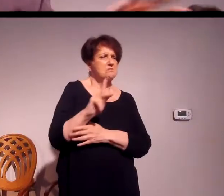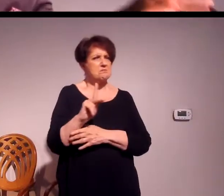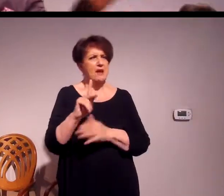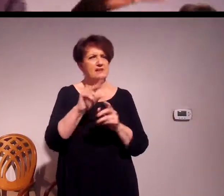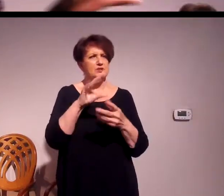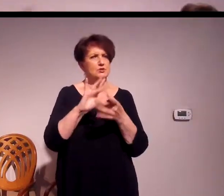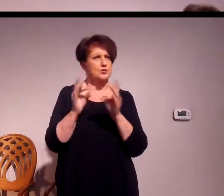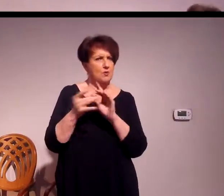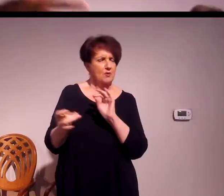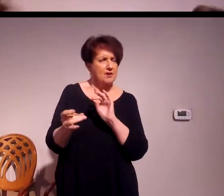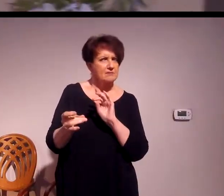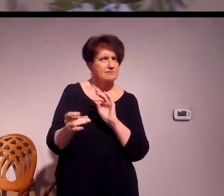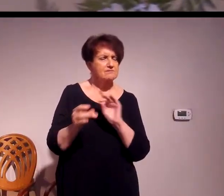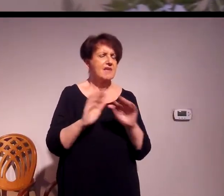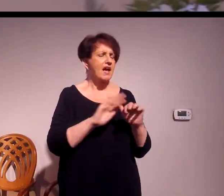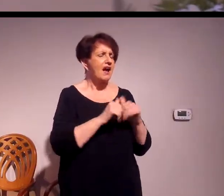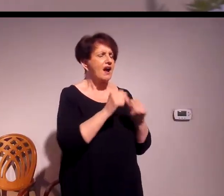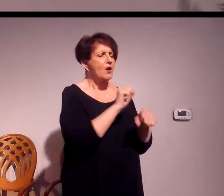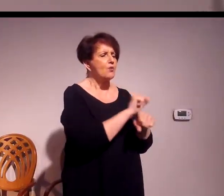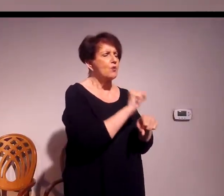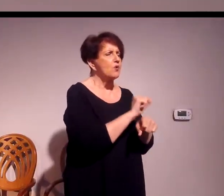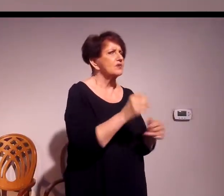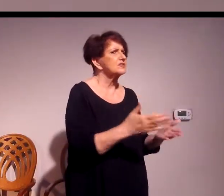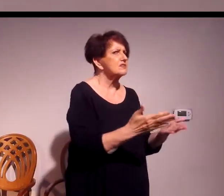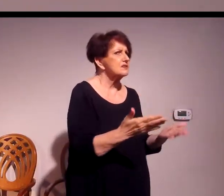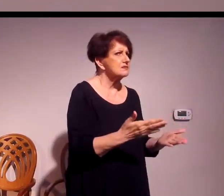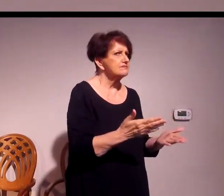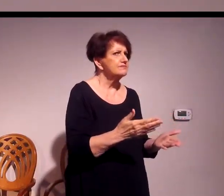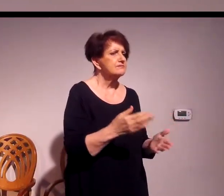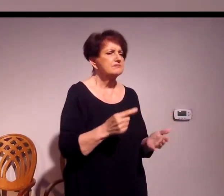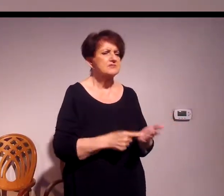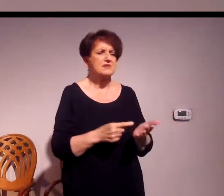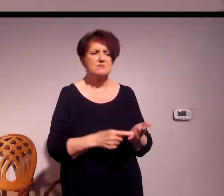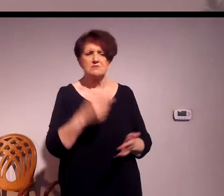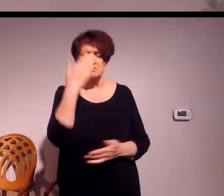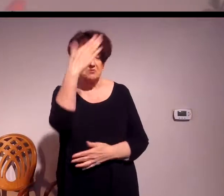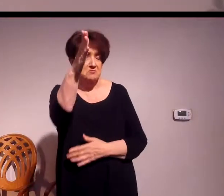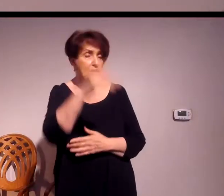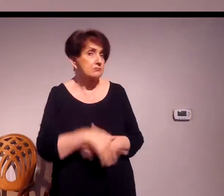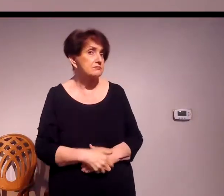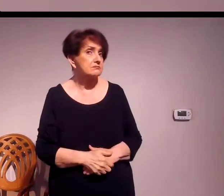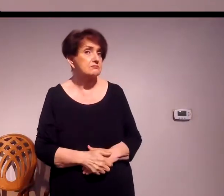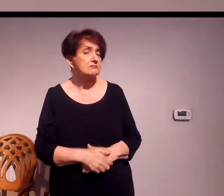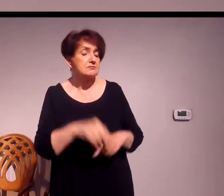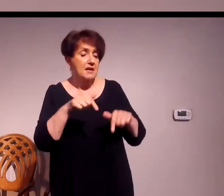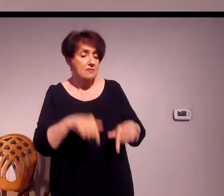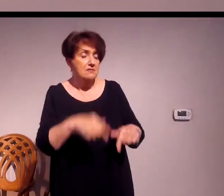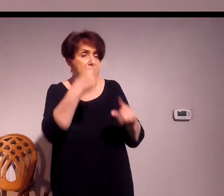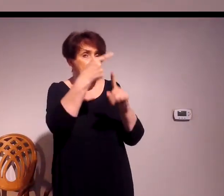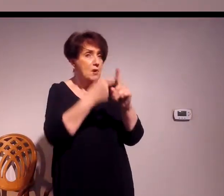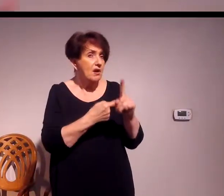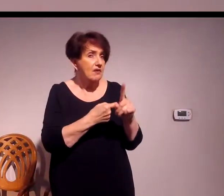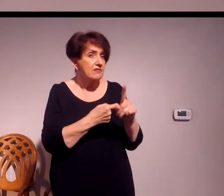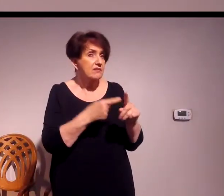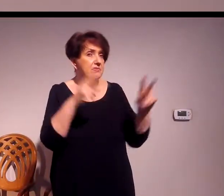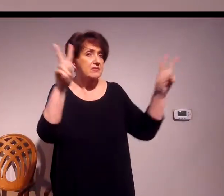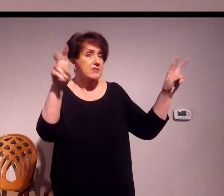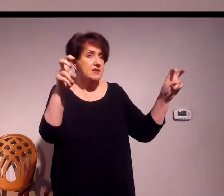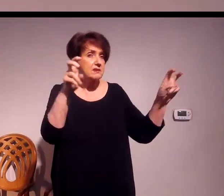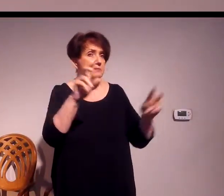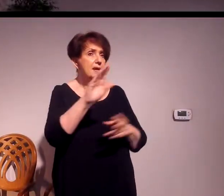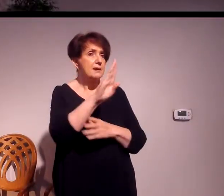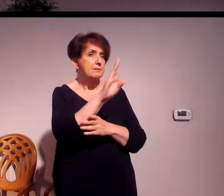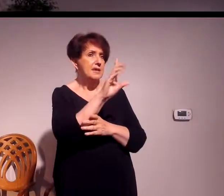how stuff works around here, because, you know, sometimes you just don't really know, okay? Well, this month, the theme is discipline,